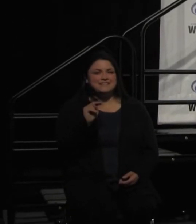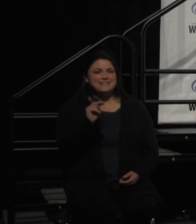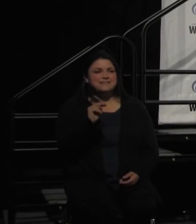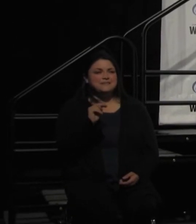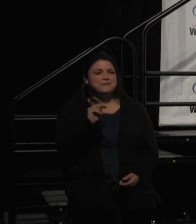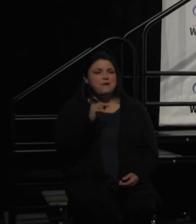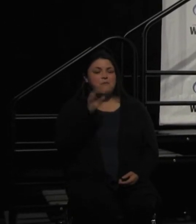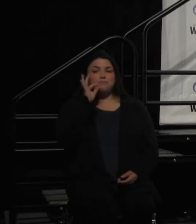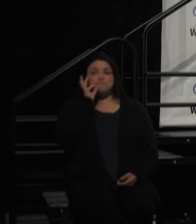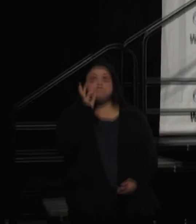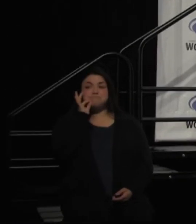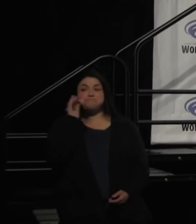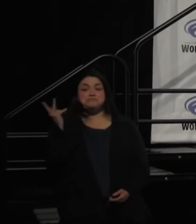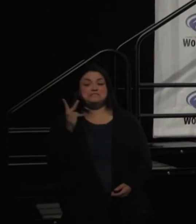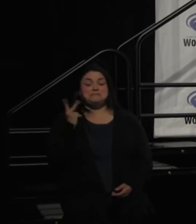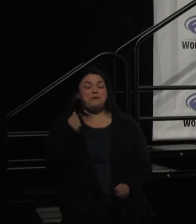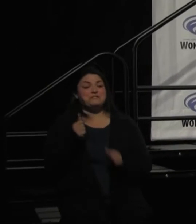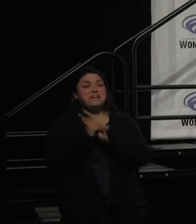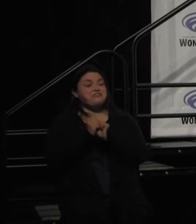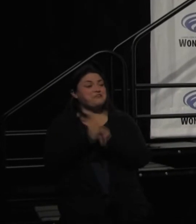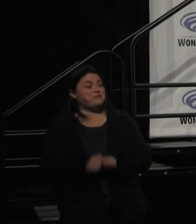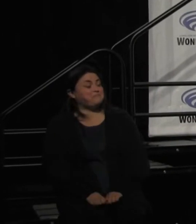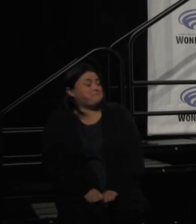smoked up.